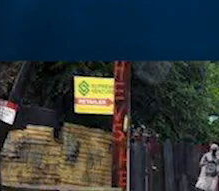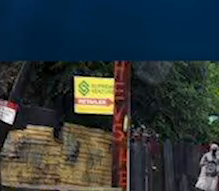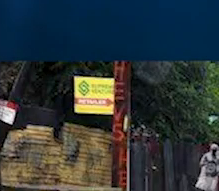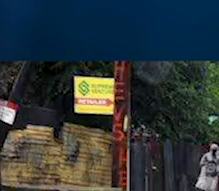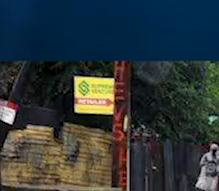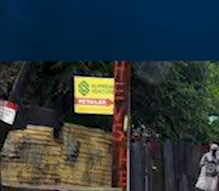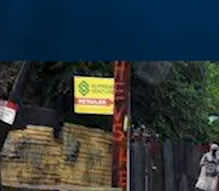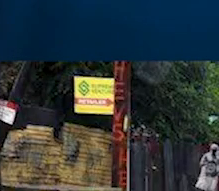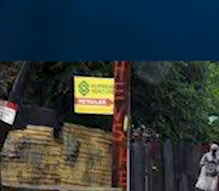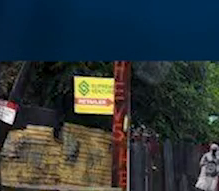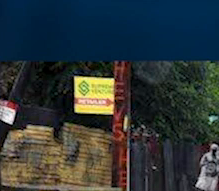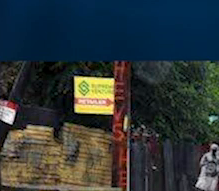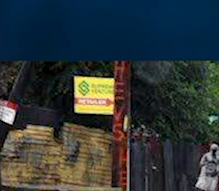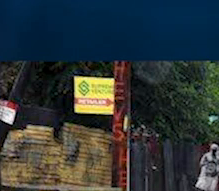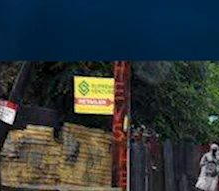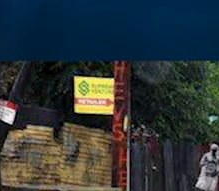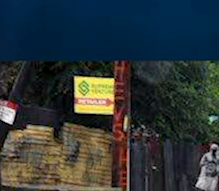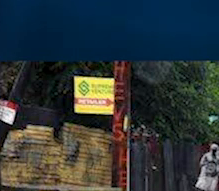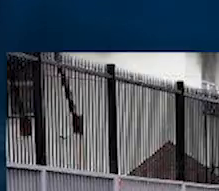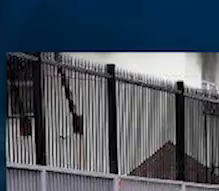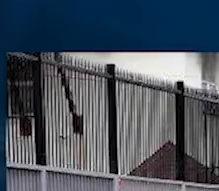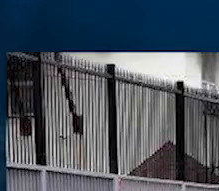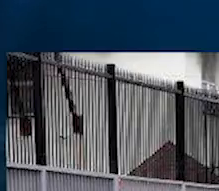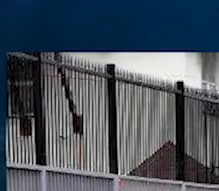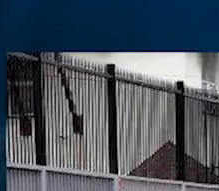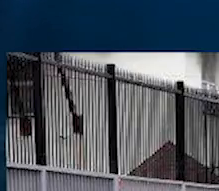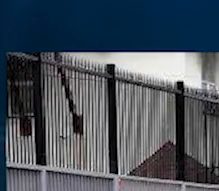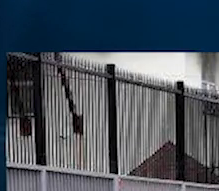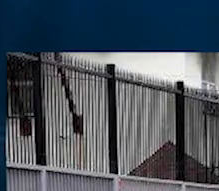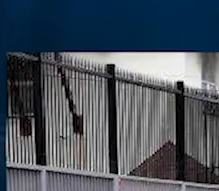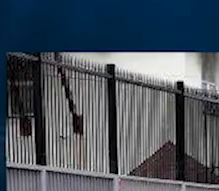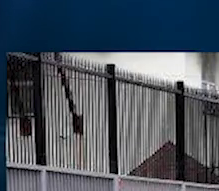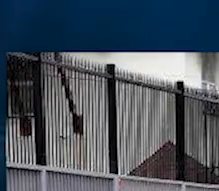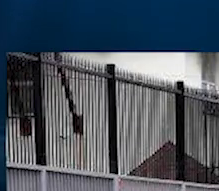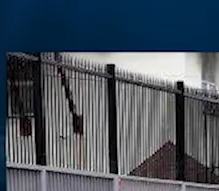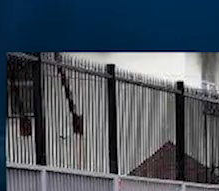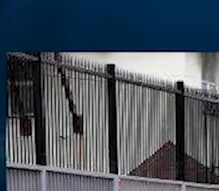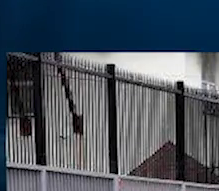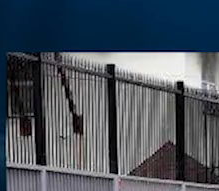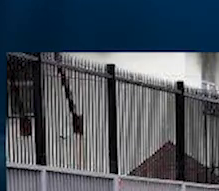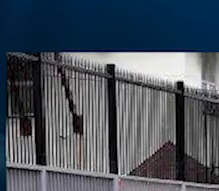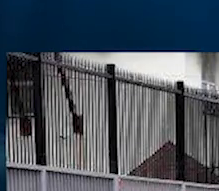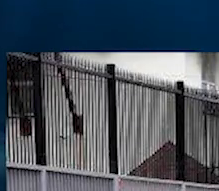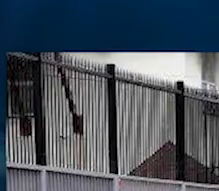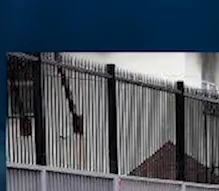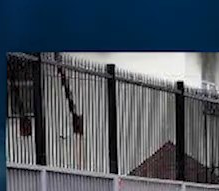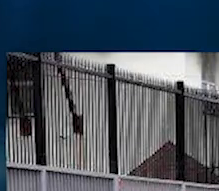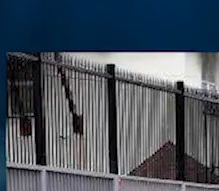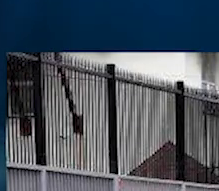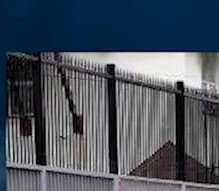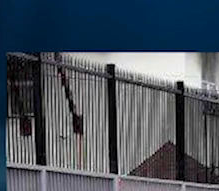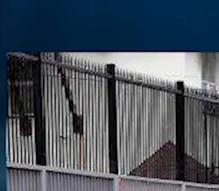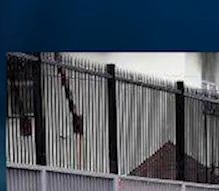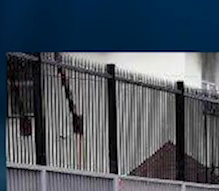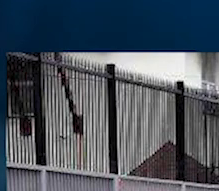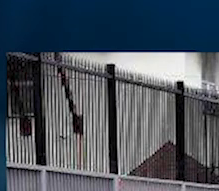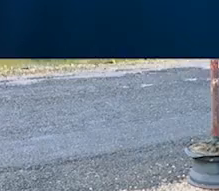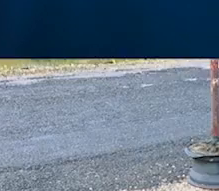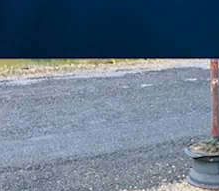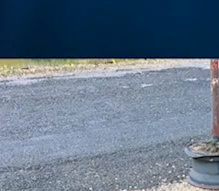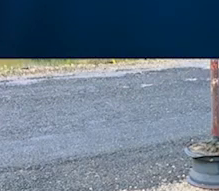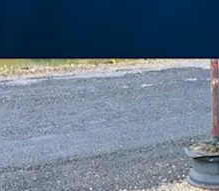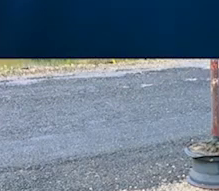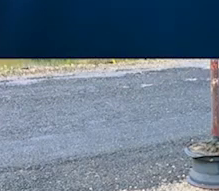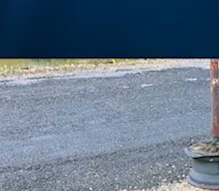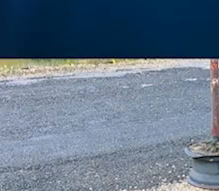at $889 million. Flood damage assessments, as well as detailed designs to undertake repairs to pavement